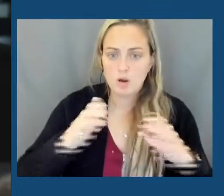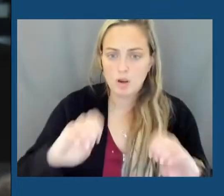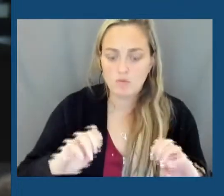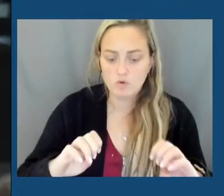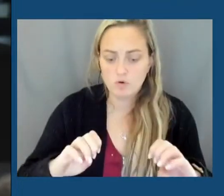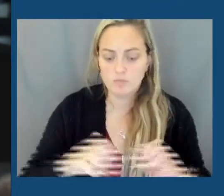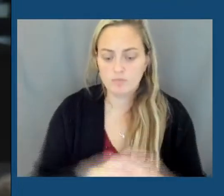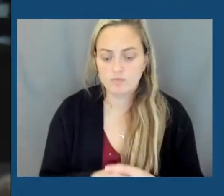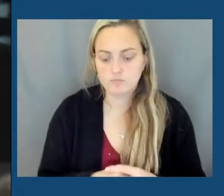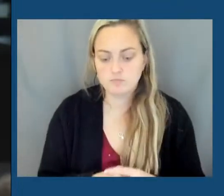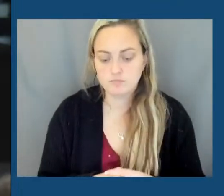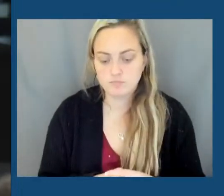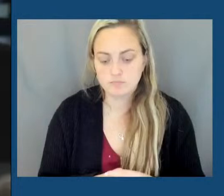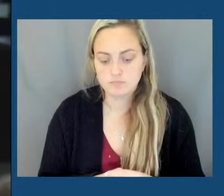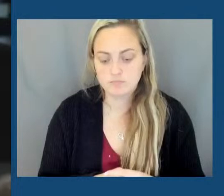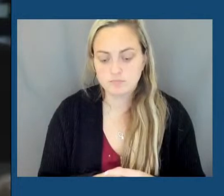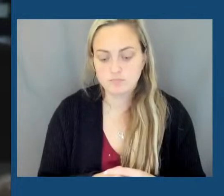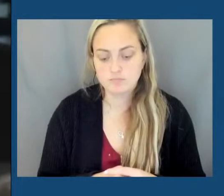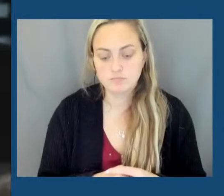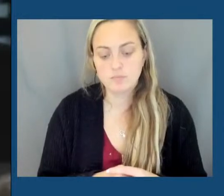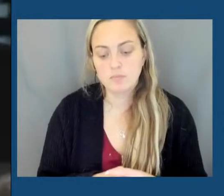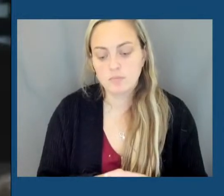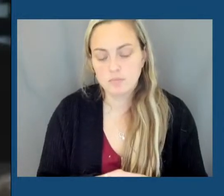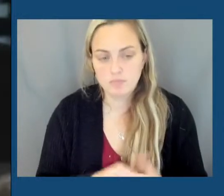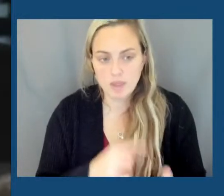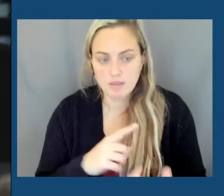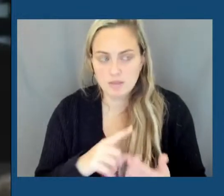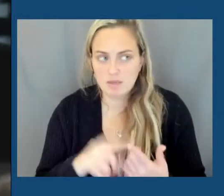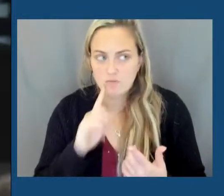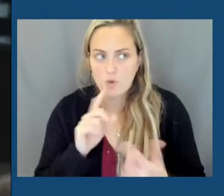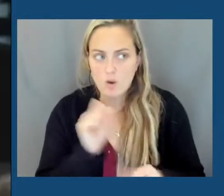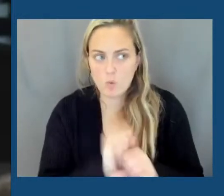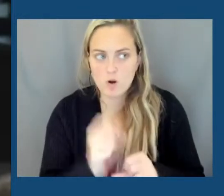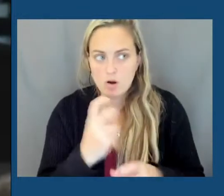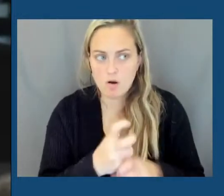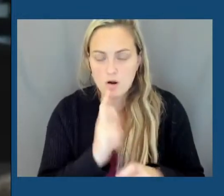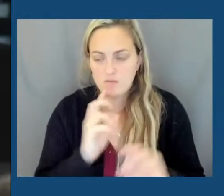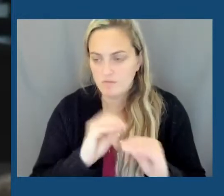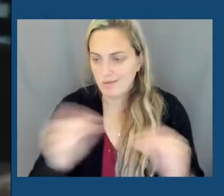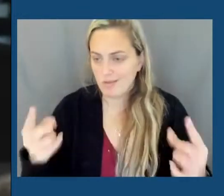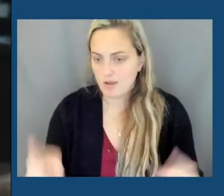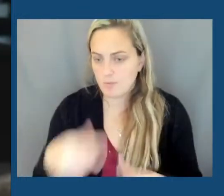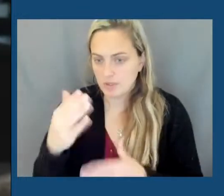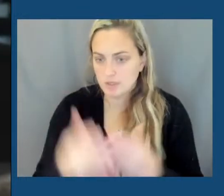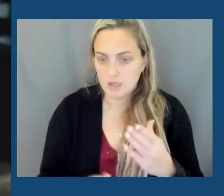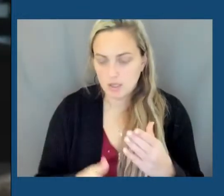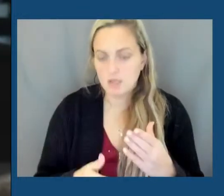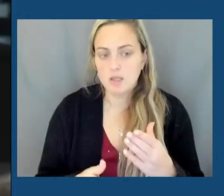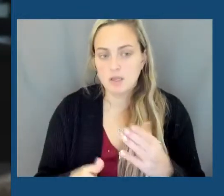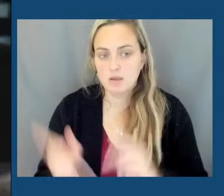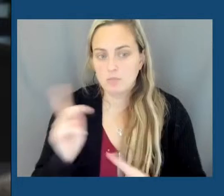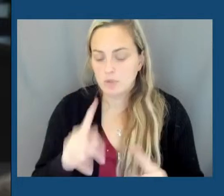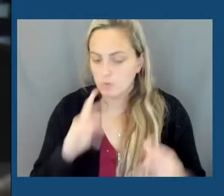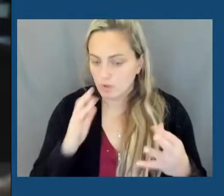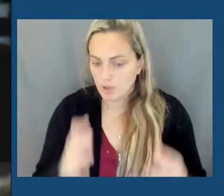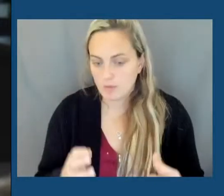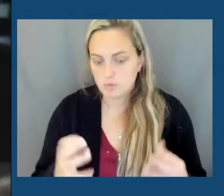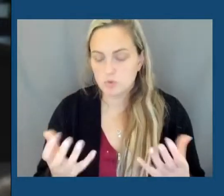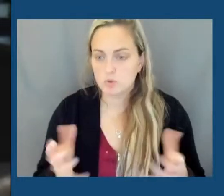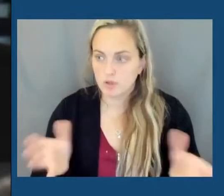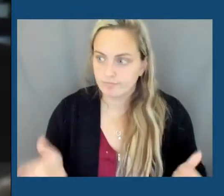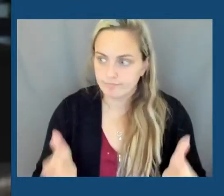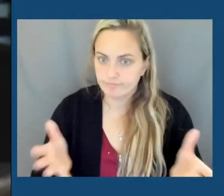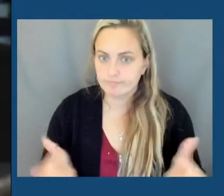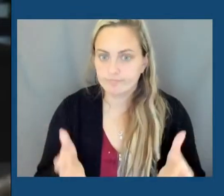won't ever be to nothing? If there is a reward at the end of the line, then people are going to absolutely push to it.